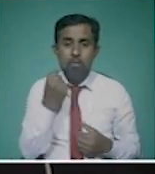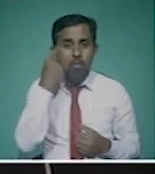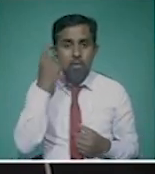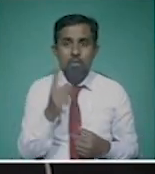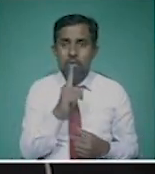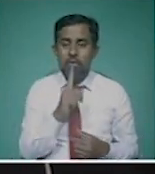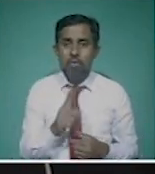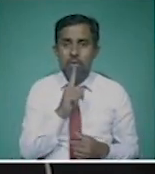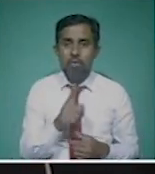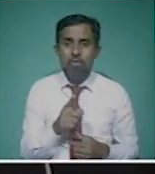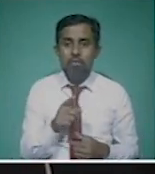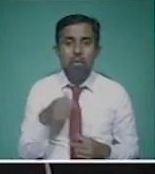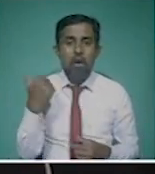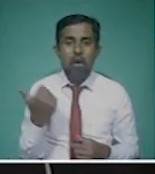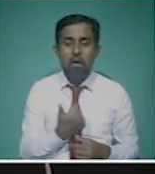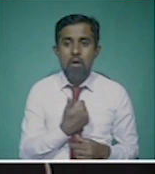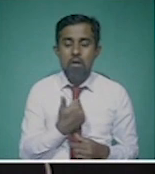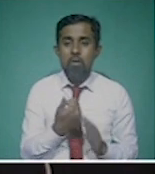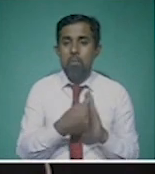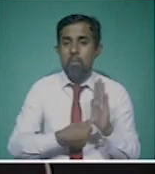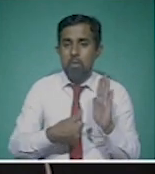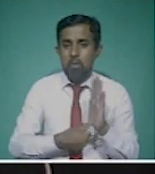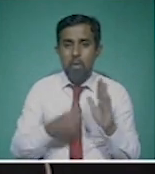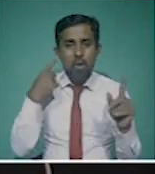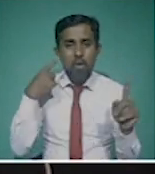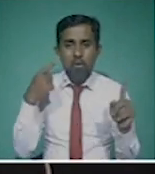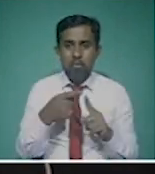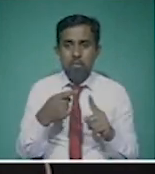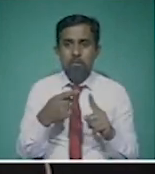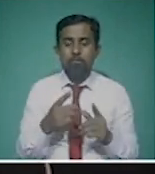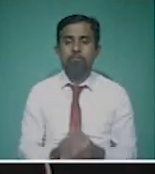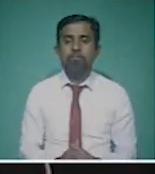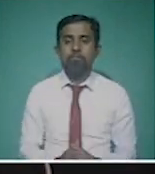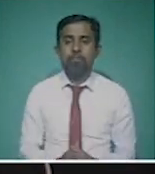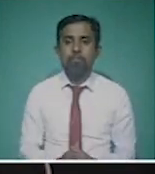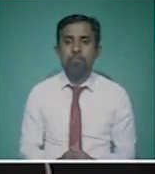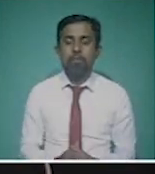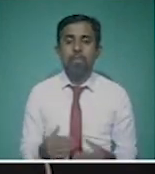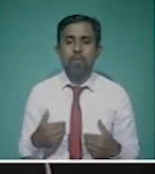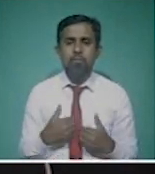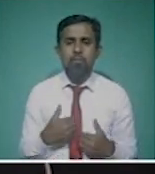is to be introduced today, and I wish also to thank